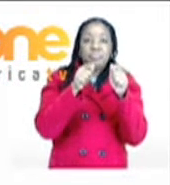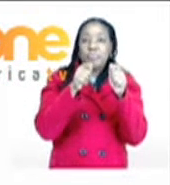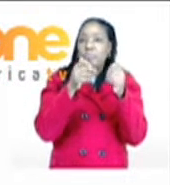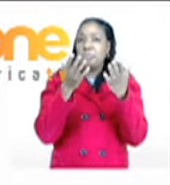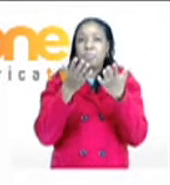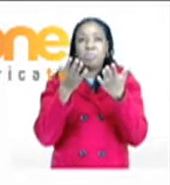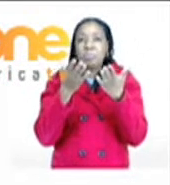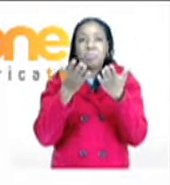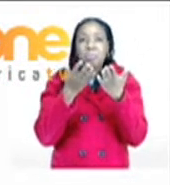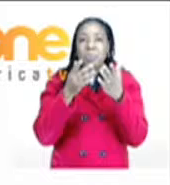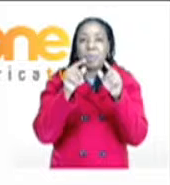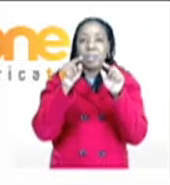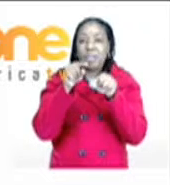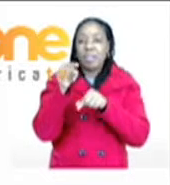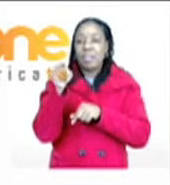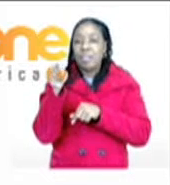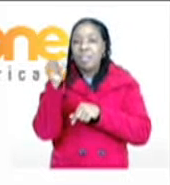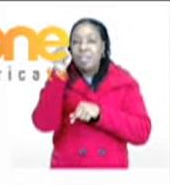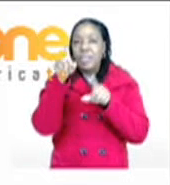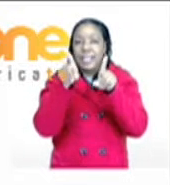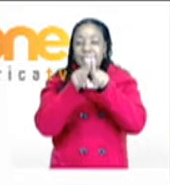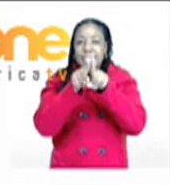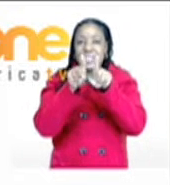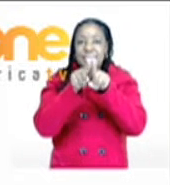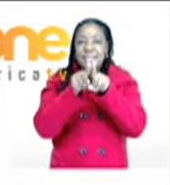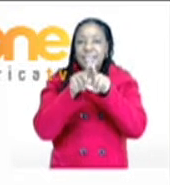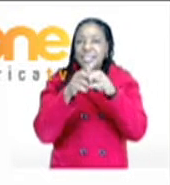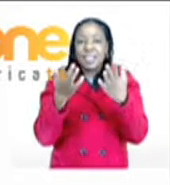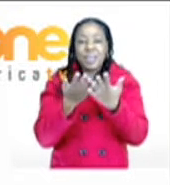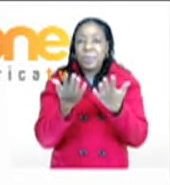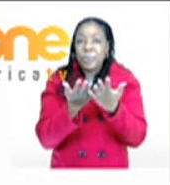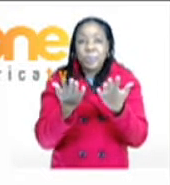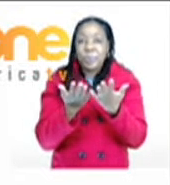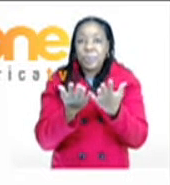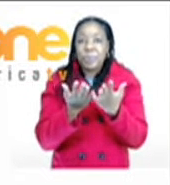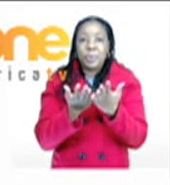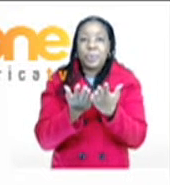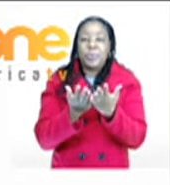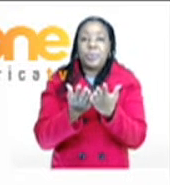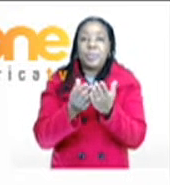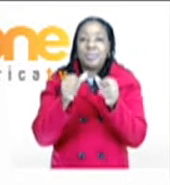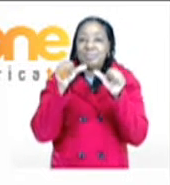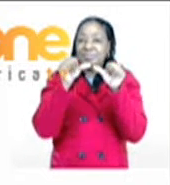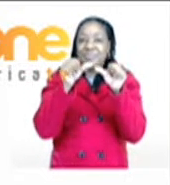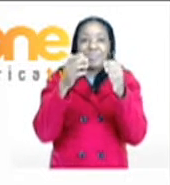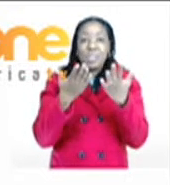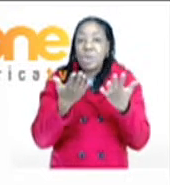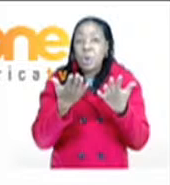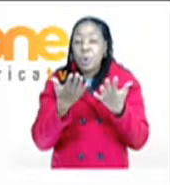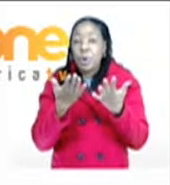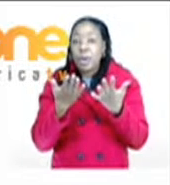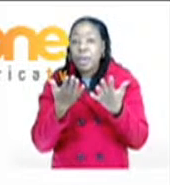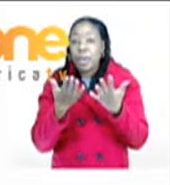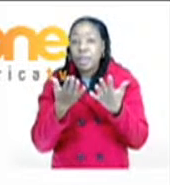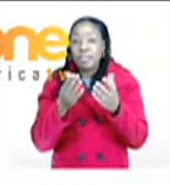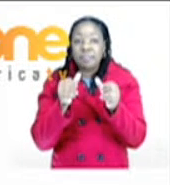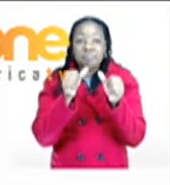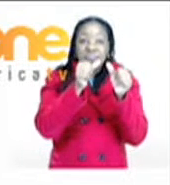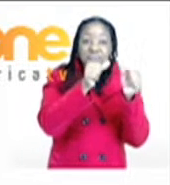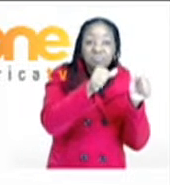look at the shape that we have just cut out. Where should we place it? Try to fit it